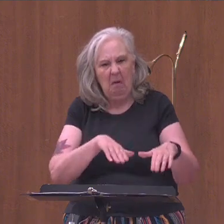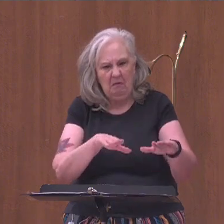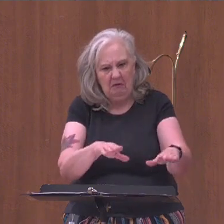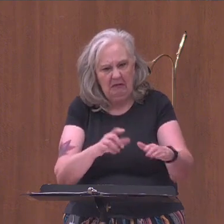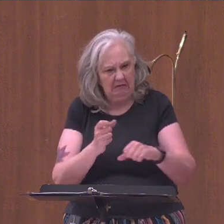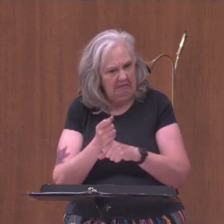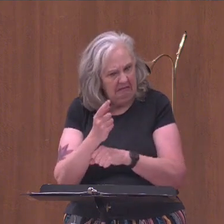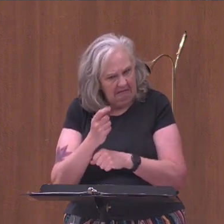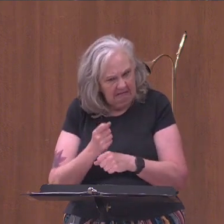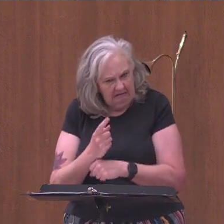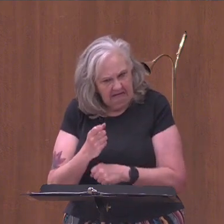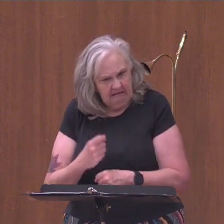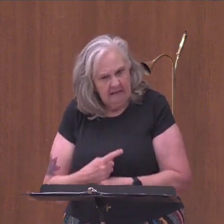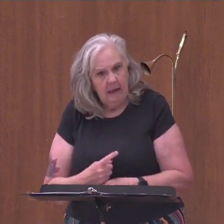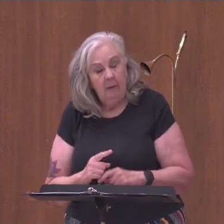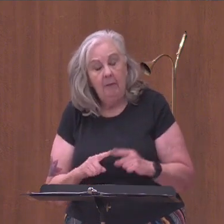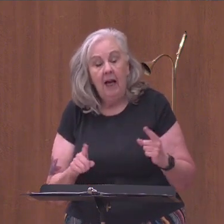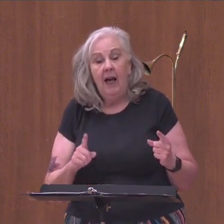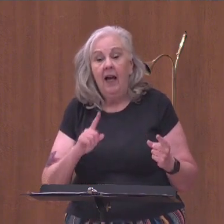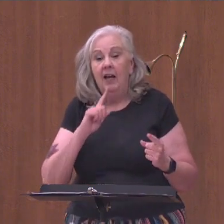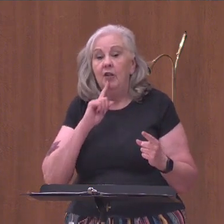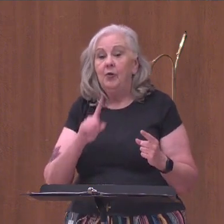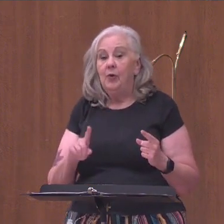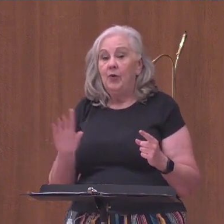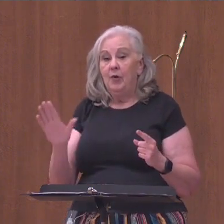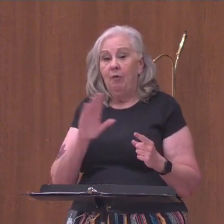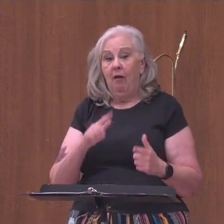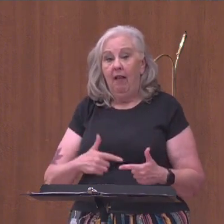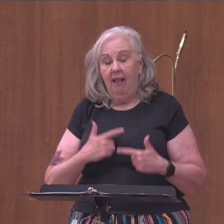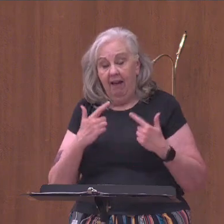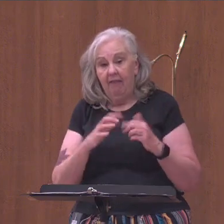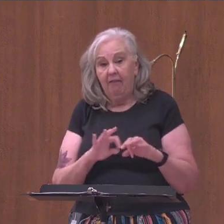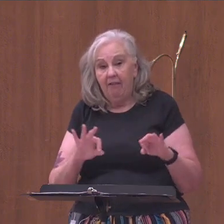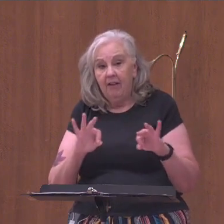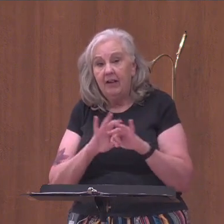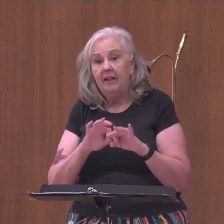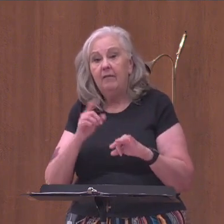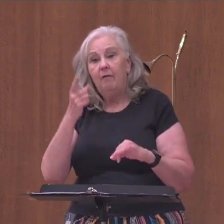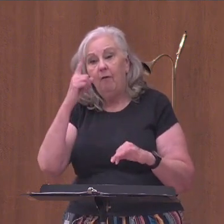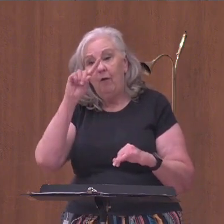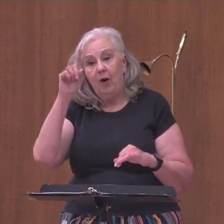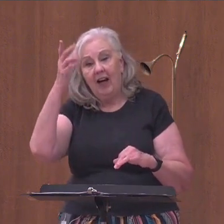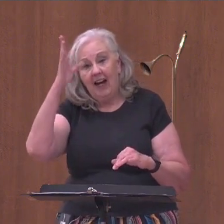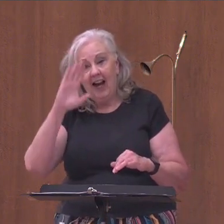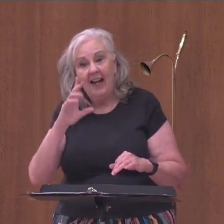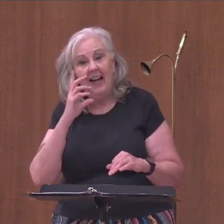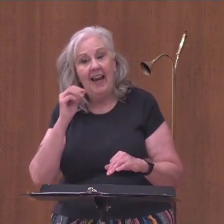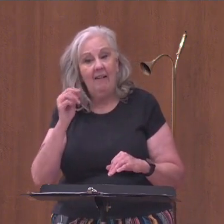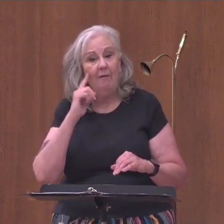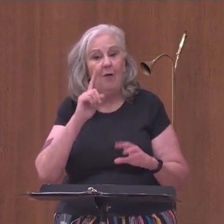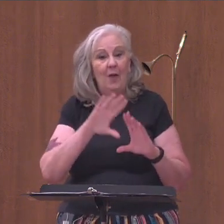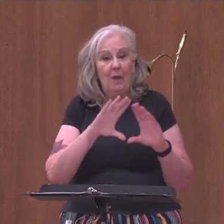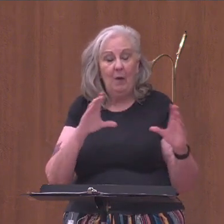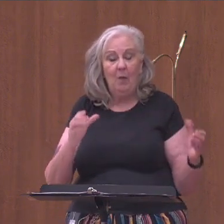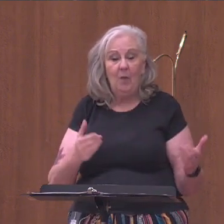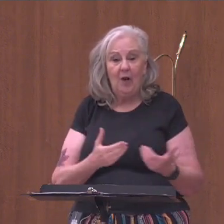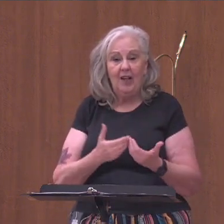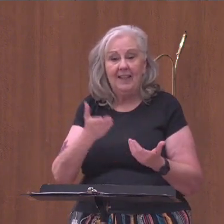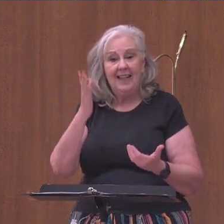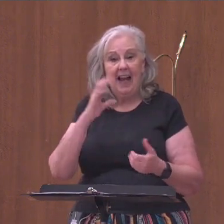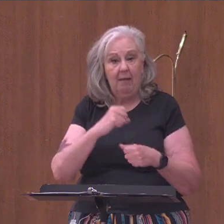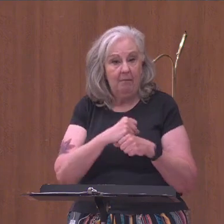But the truth is, your life matters to God and to the world God